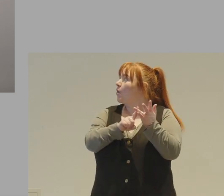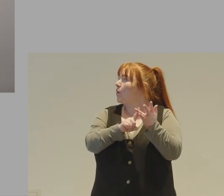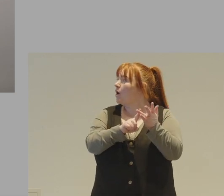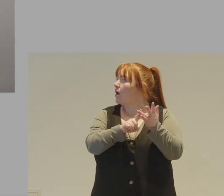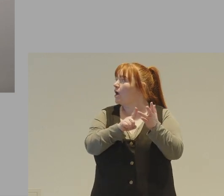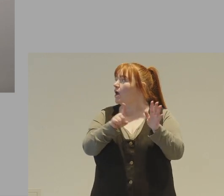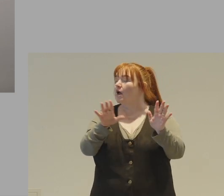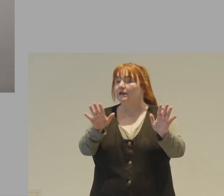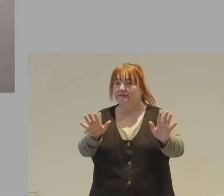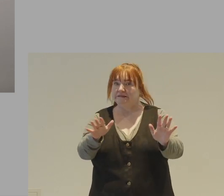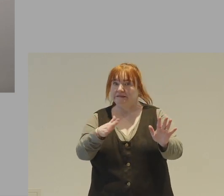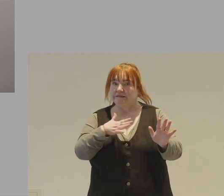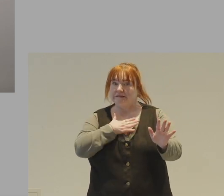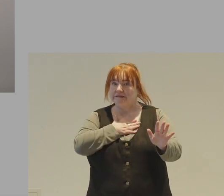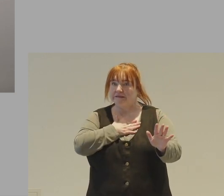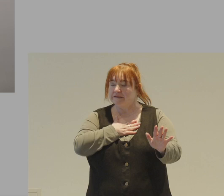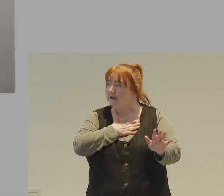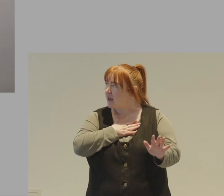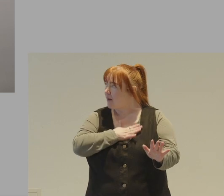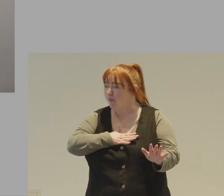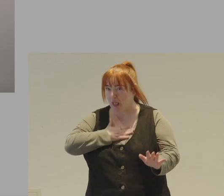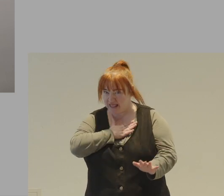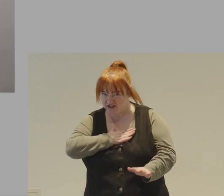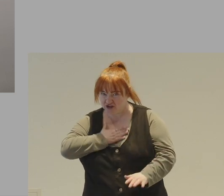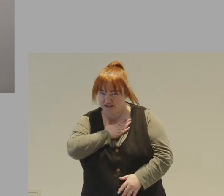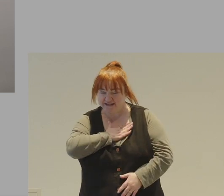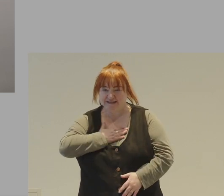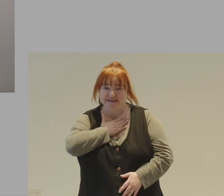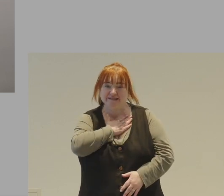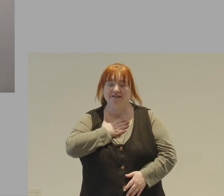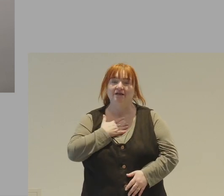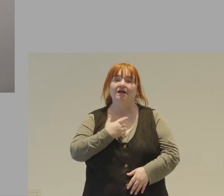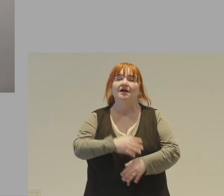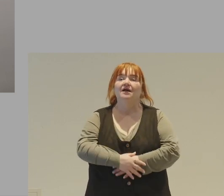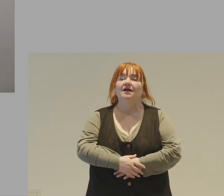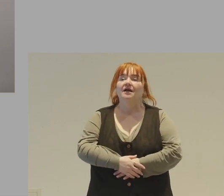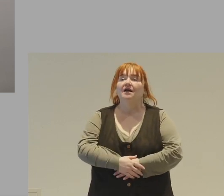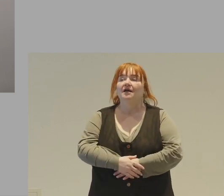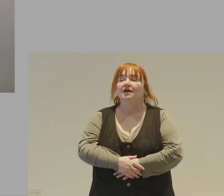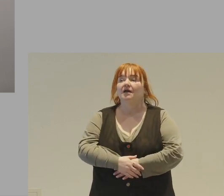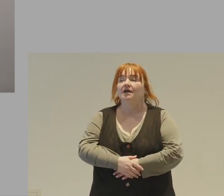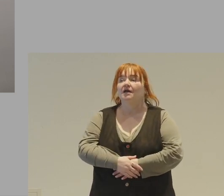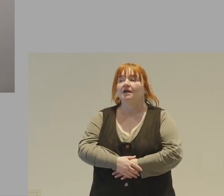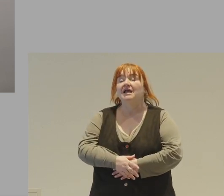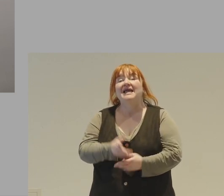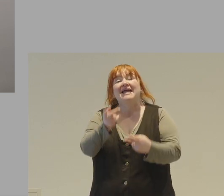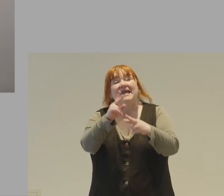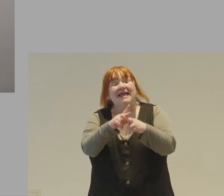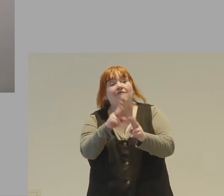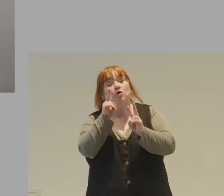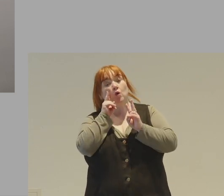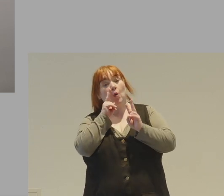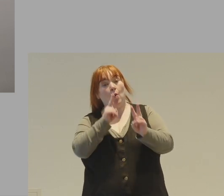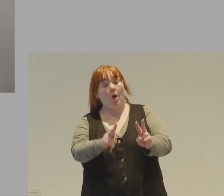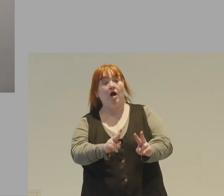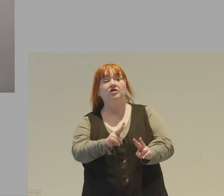apologies. Yes, Deo is, as you know, if you're big EastEnders fans,